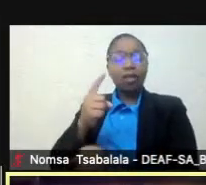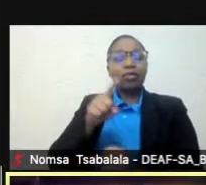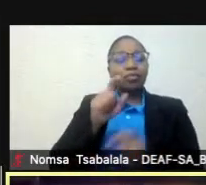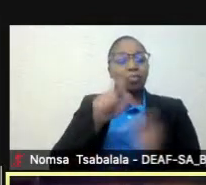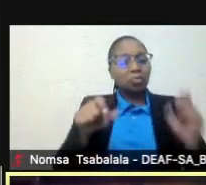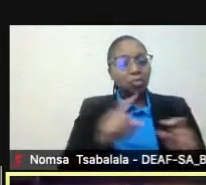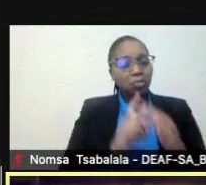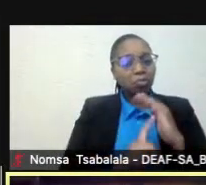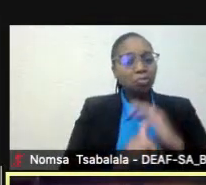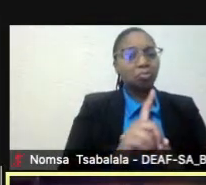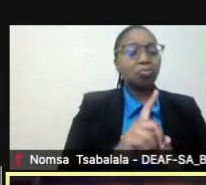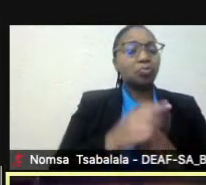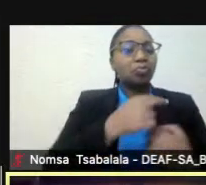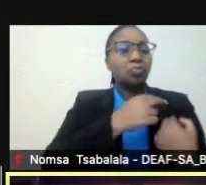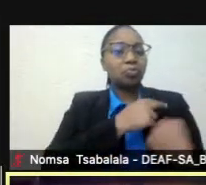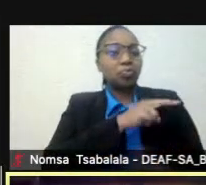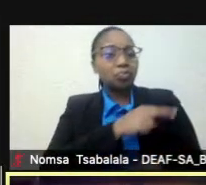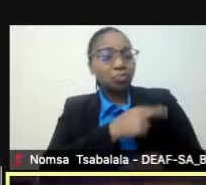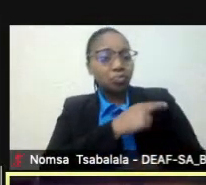at